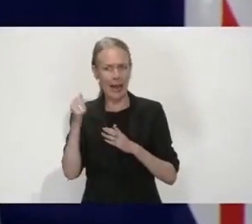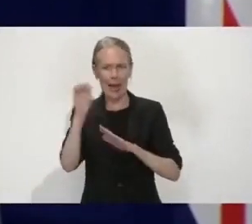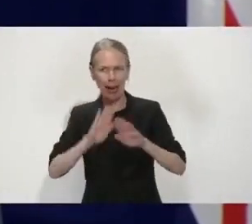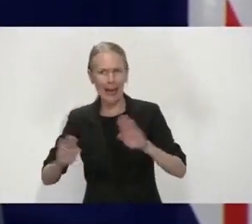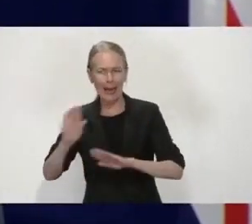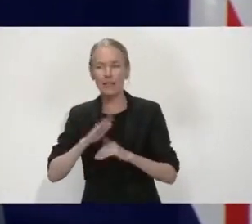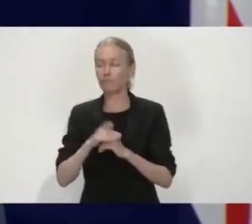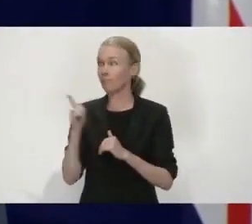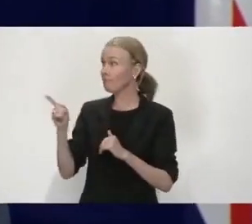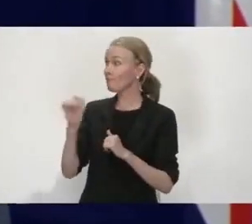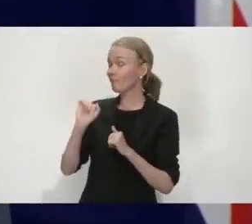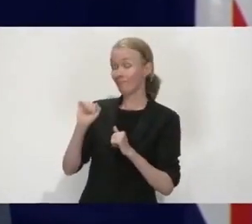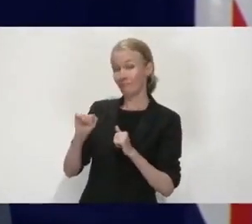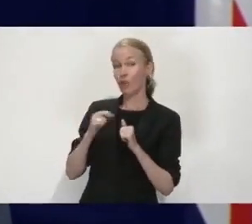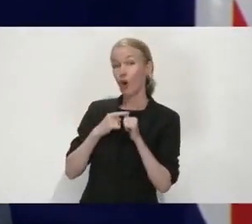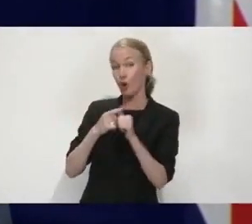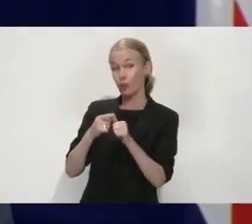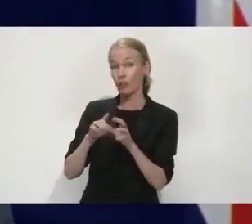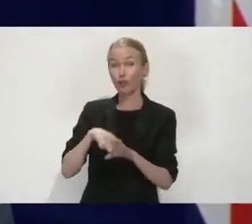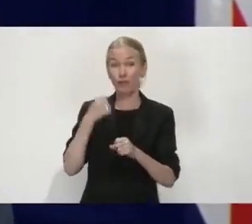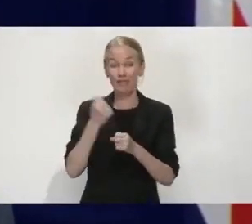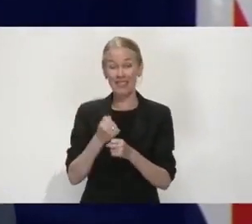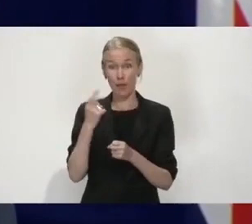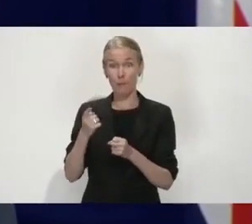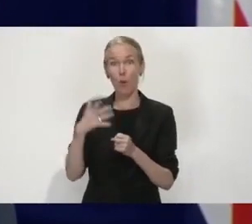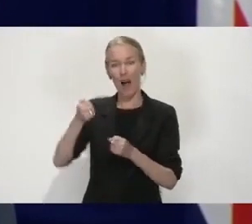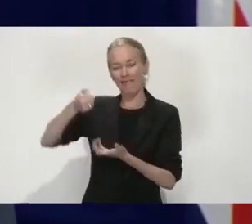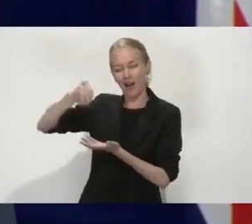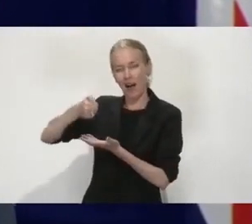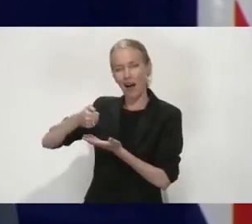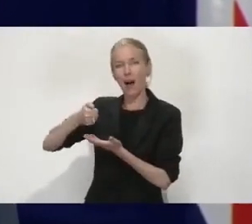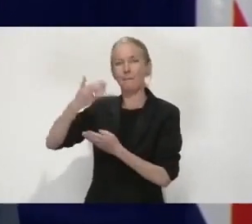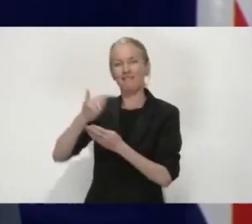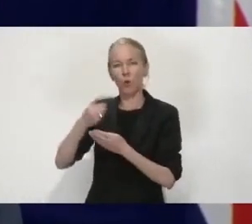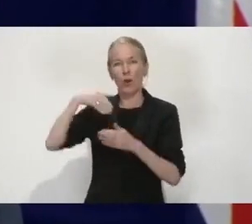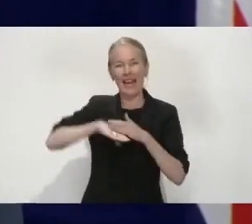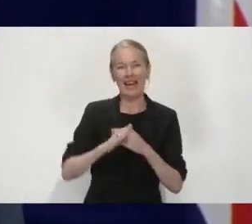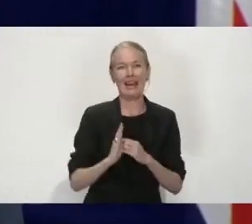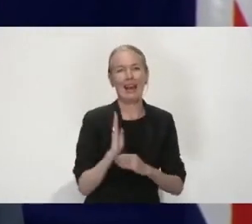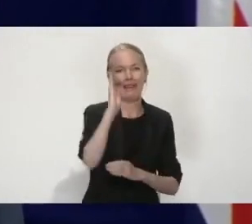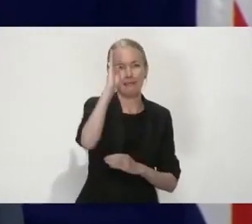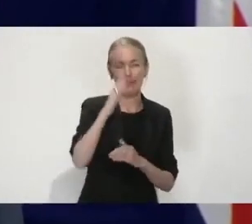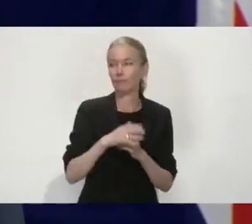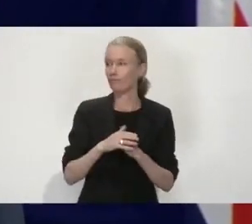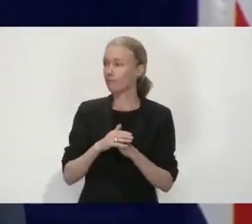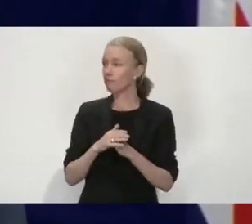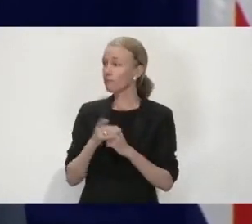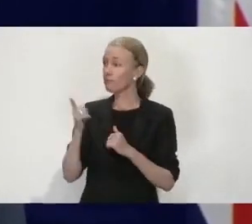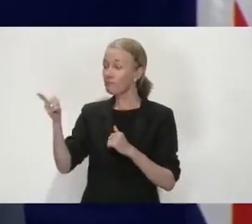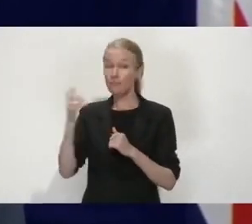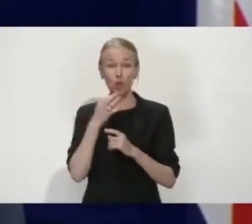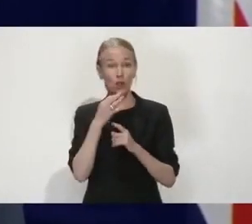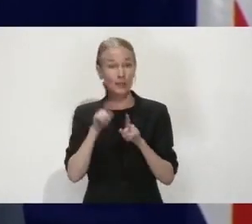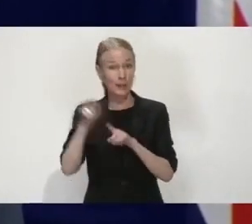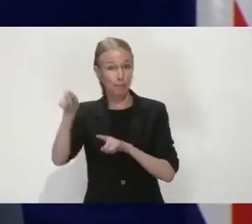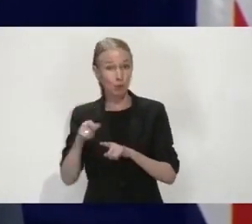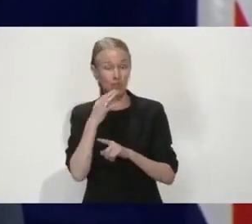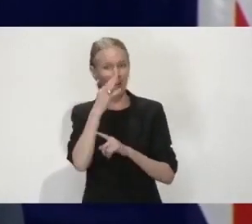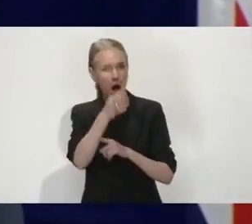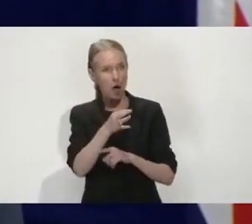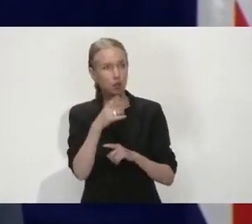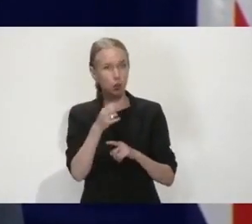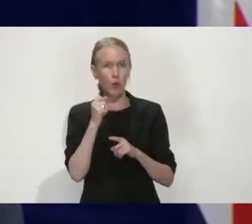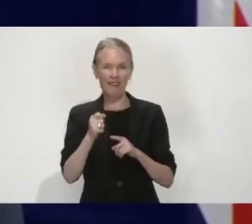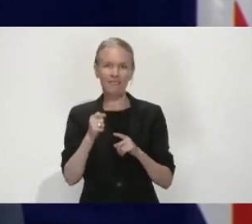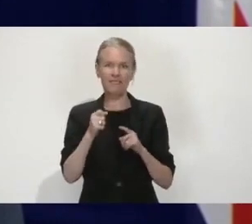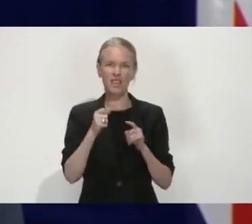requirement is available and used every time someone goes in the lift. Is a standard operating procedure being implemented yet in all of these facilities that